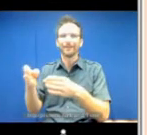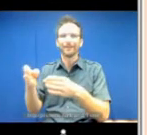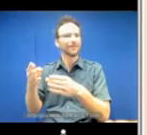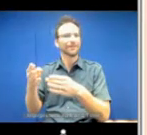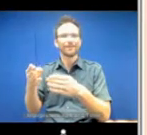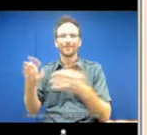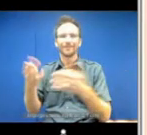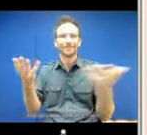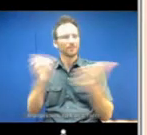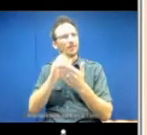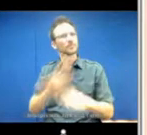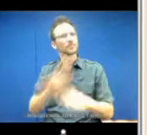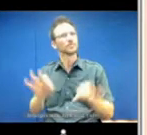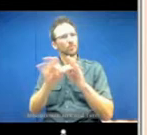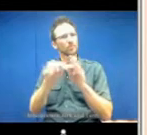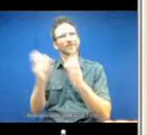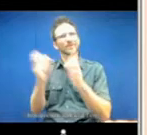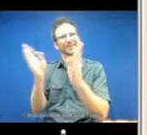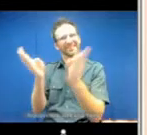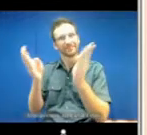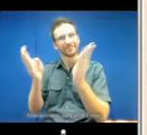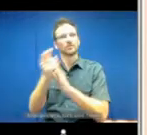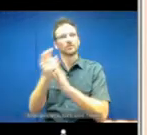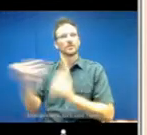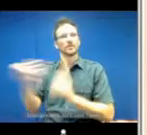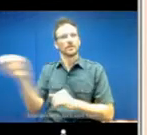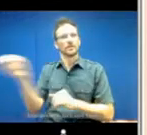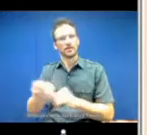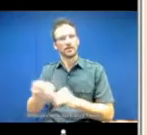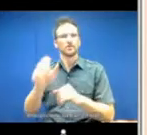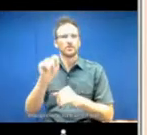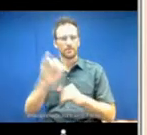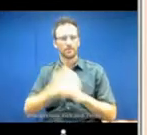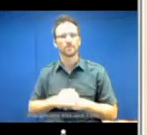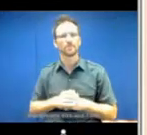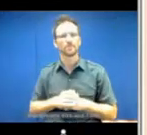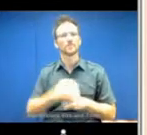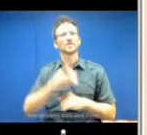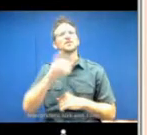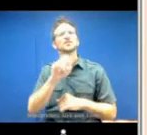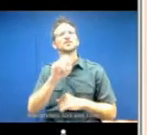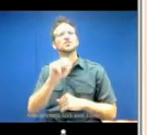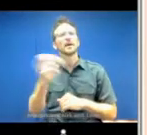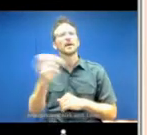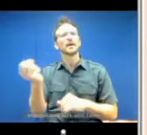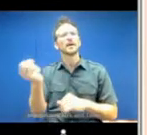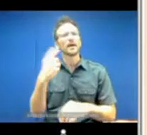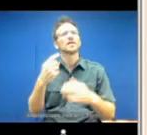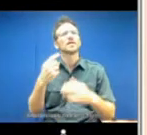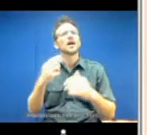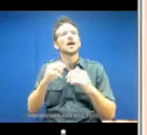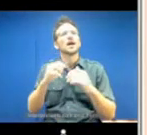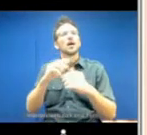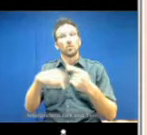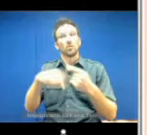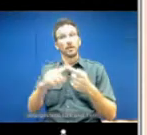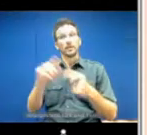I see that Jenna is asking for an example of language that might be used when a table interpreter sees an